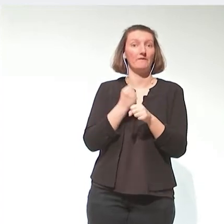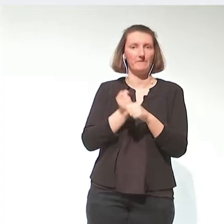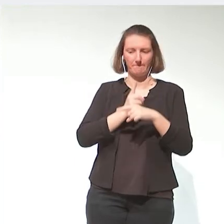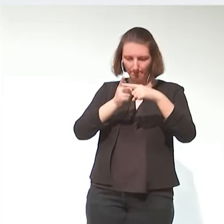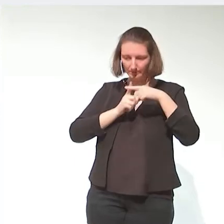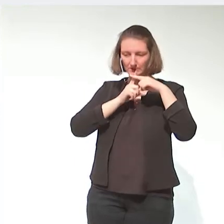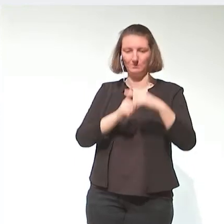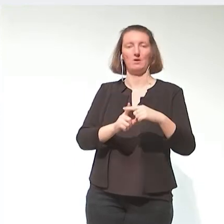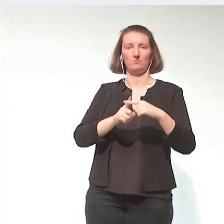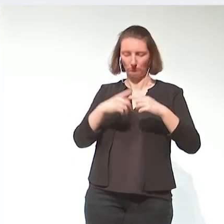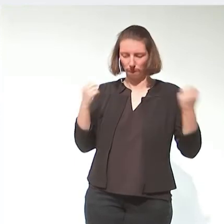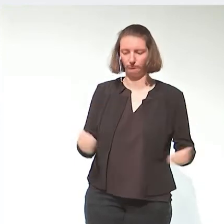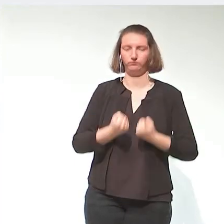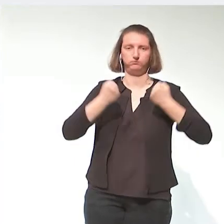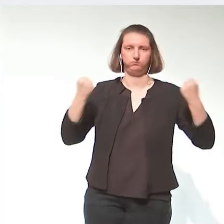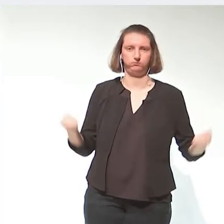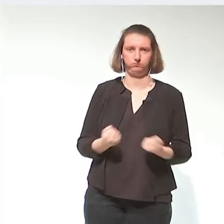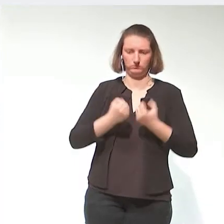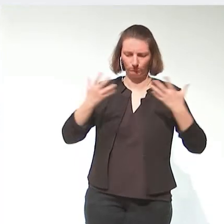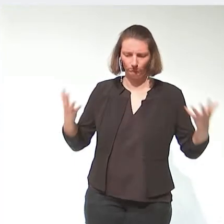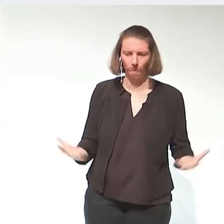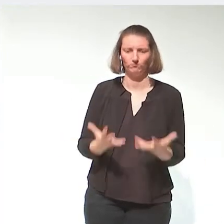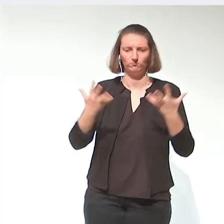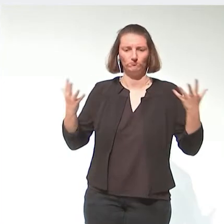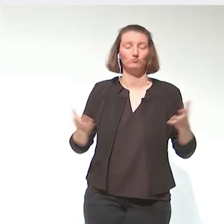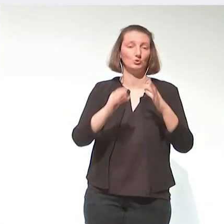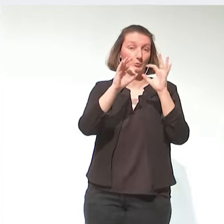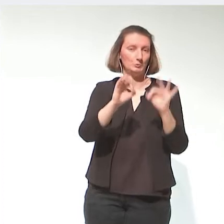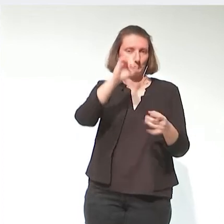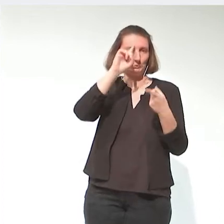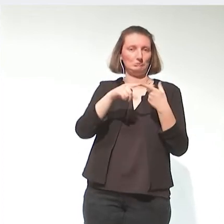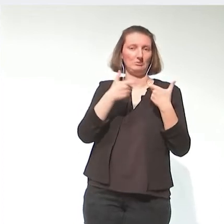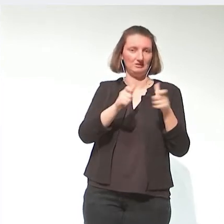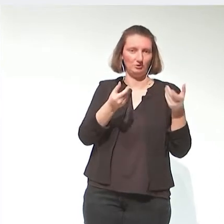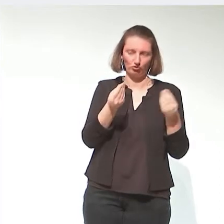visibility on accessibility to a very new, higher level. Thanks.